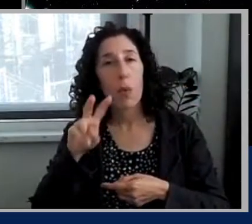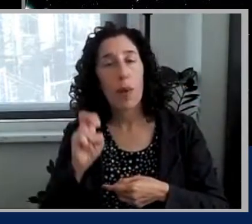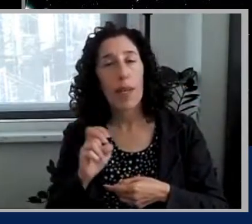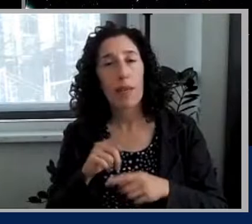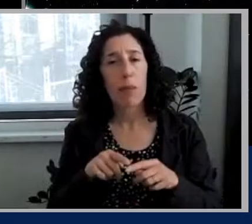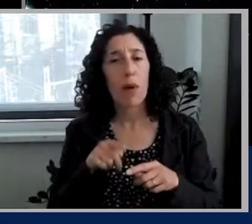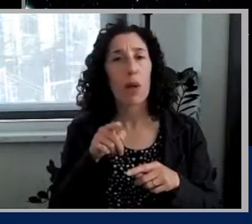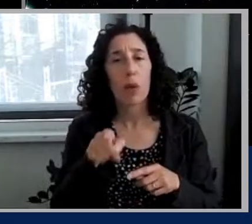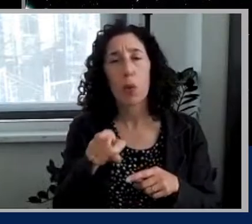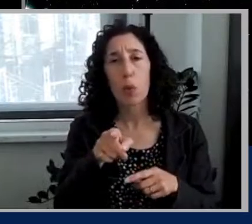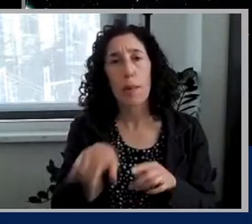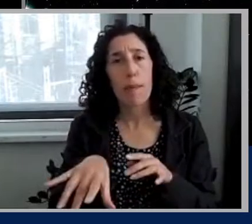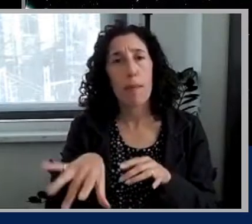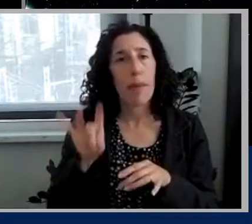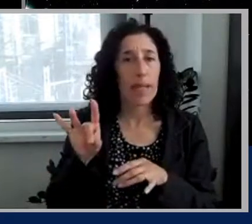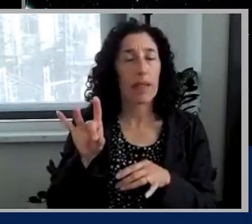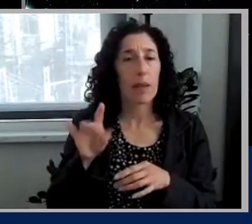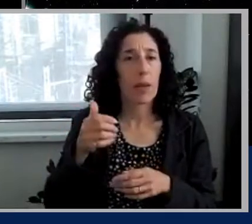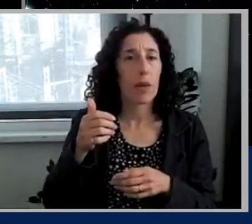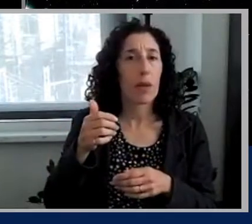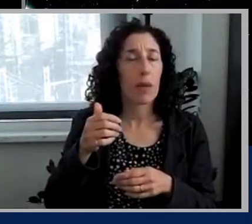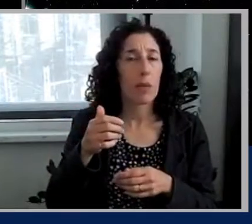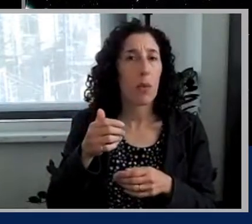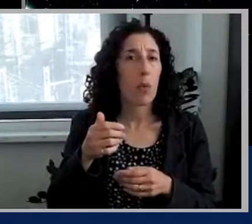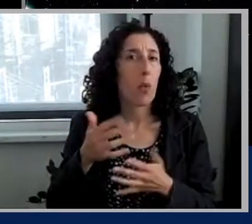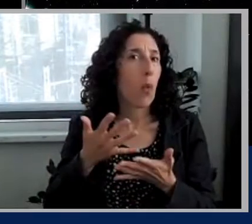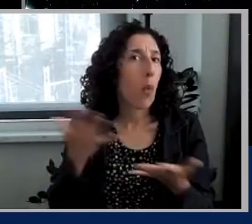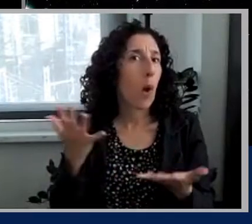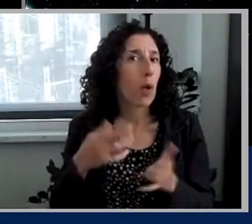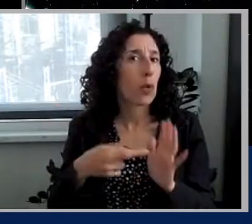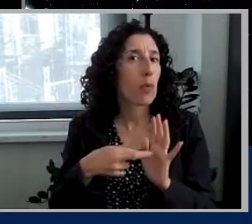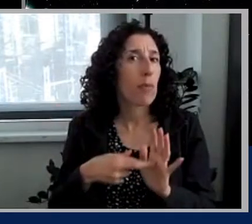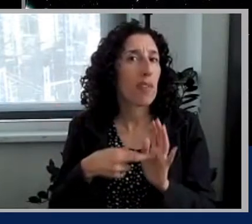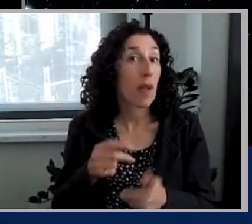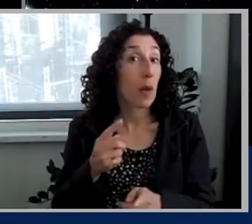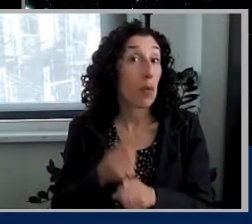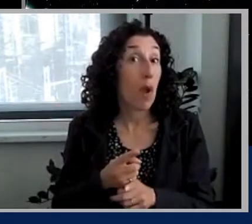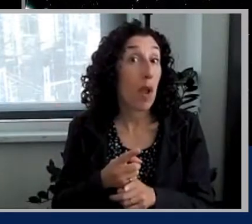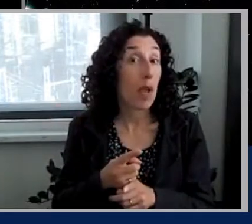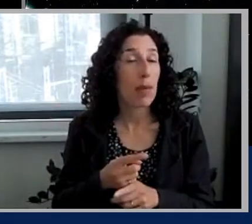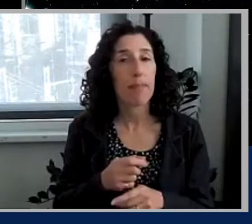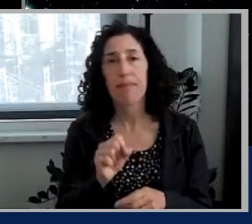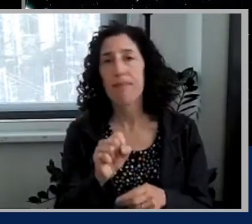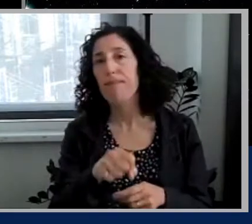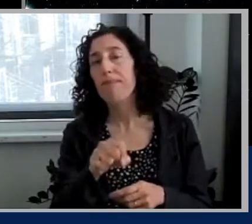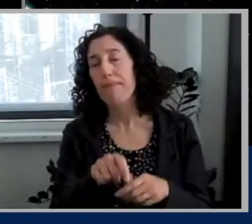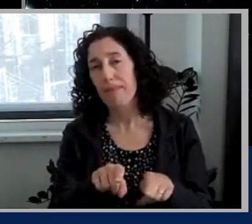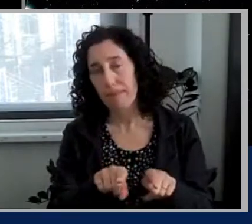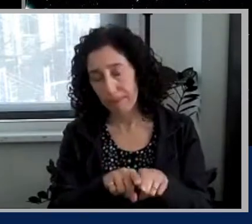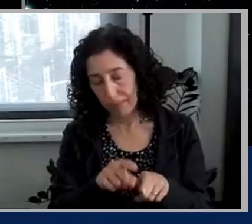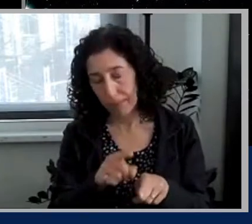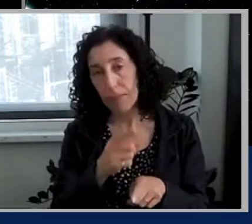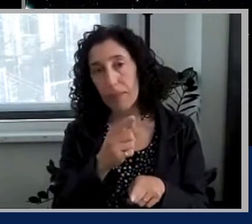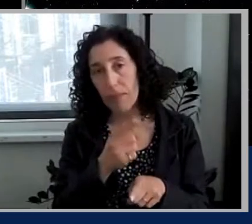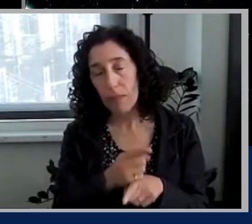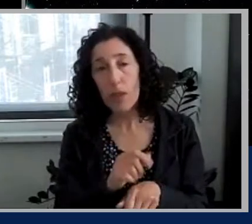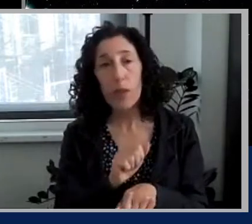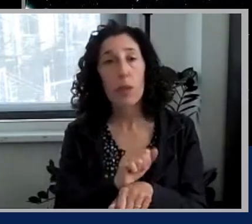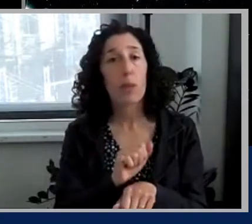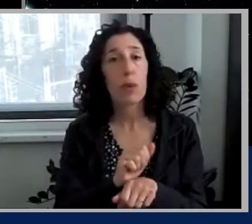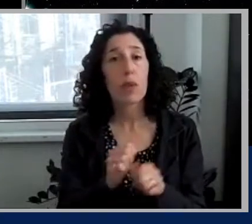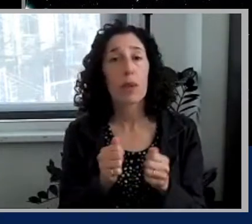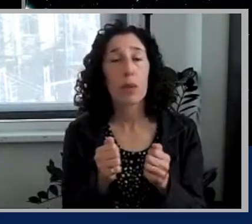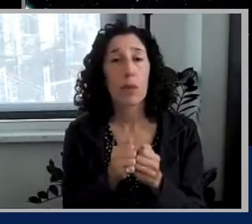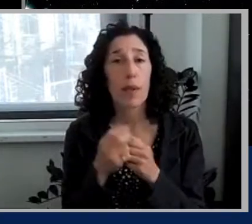So like with the 3D prints, we work with people who are blind or low vision to create these. Yeah. And the most